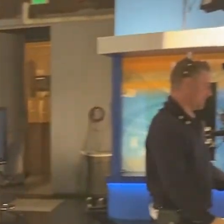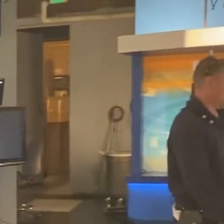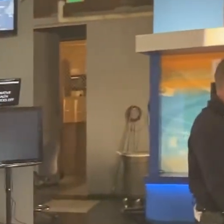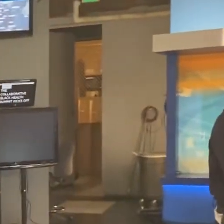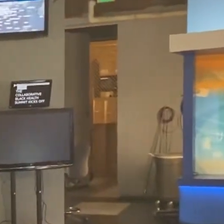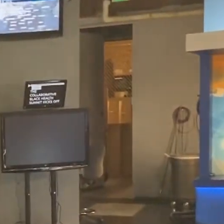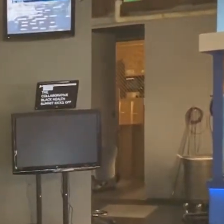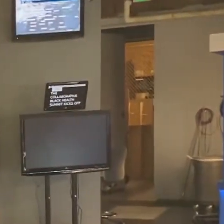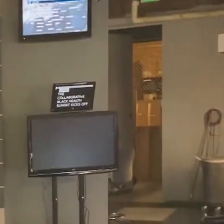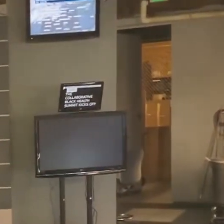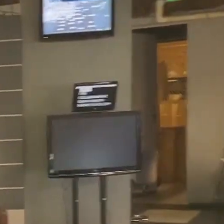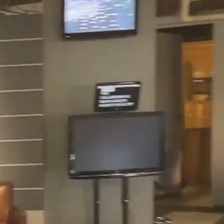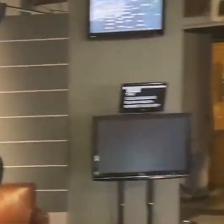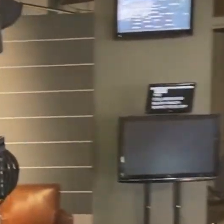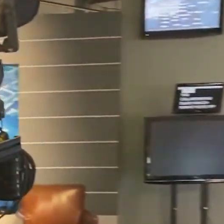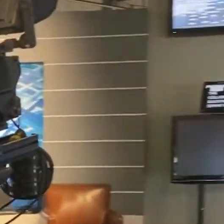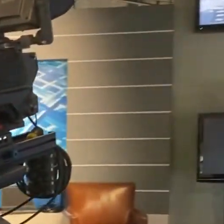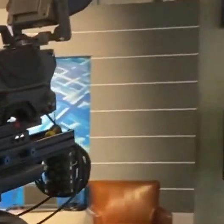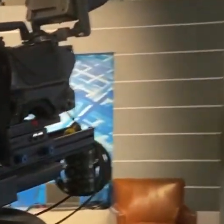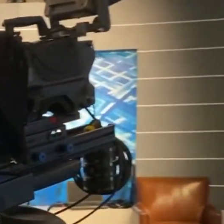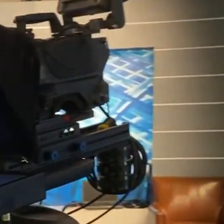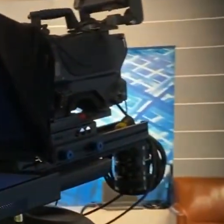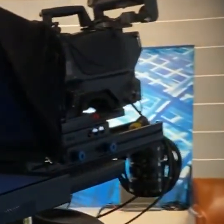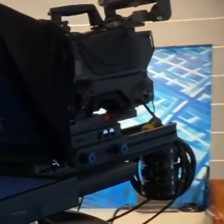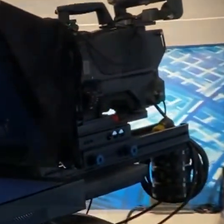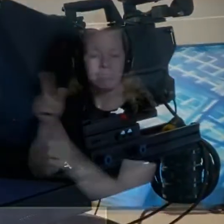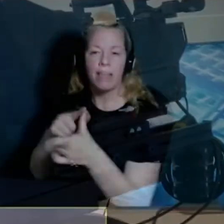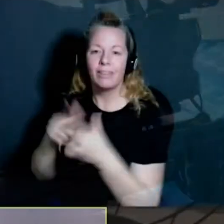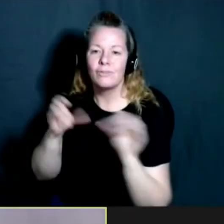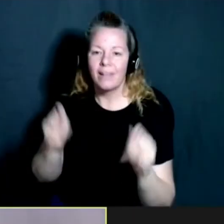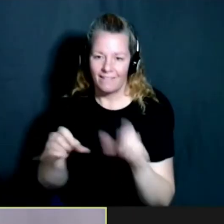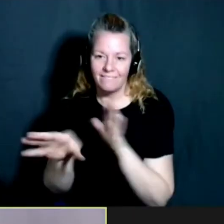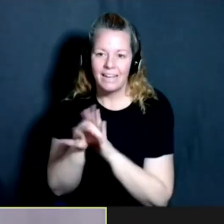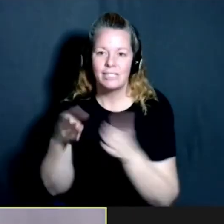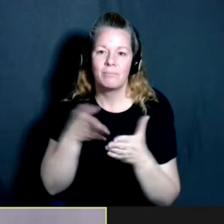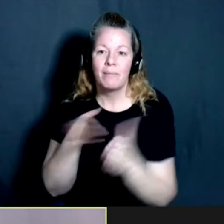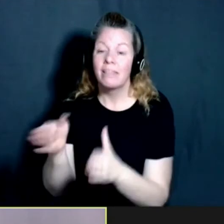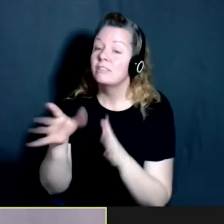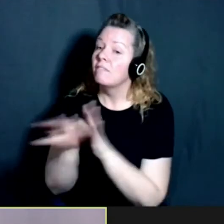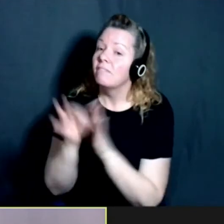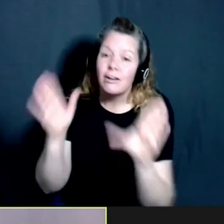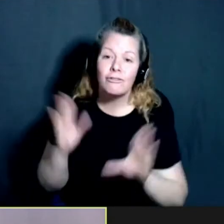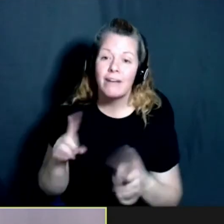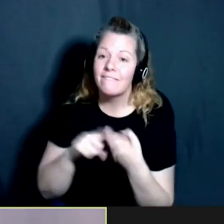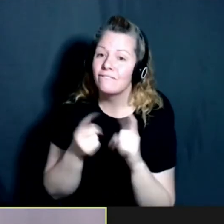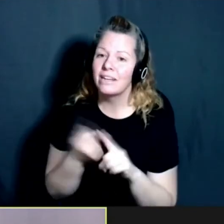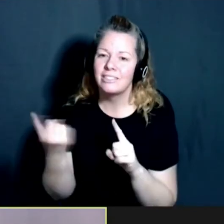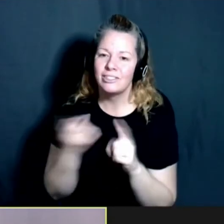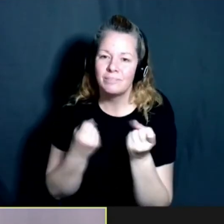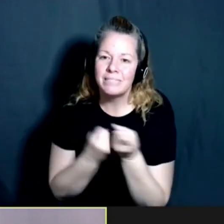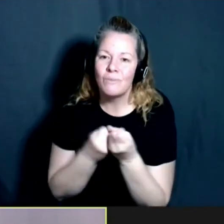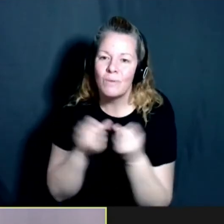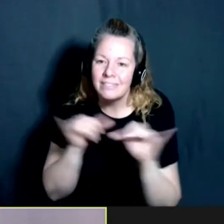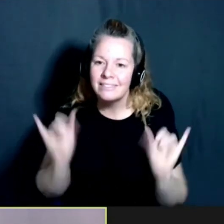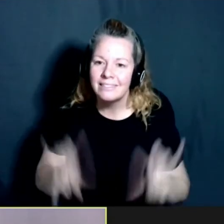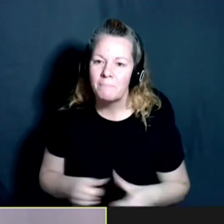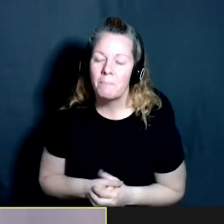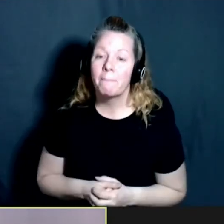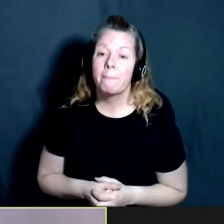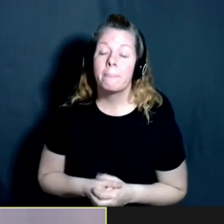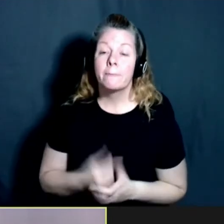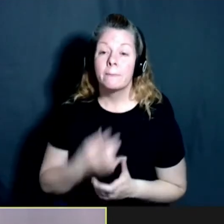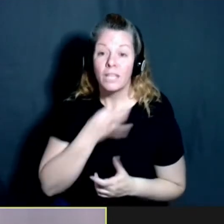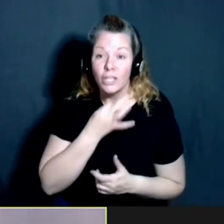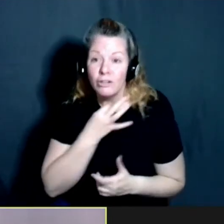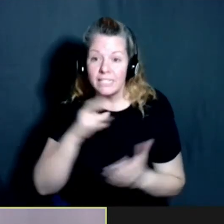Lauren hoped to inspire the girls to reach high above the clouds. Find some great friends to be your support system. Be curious,